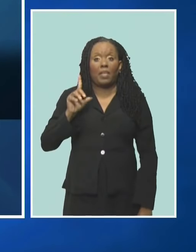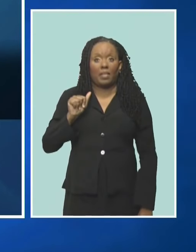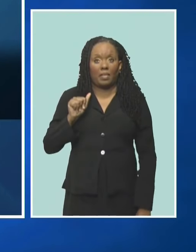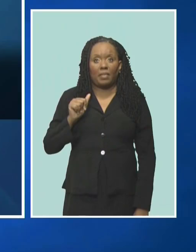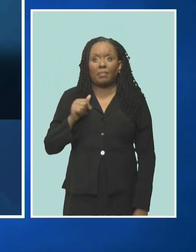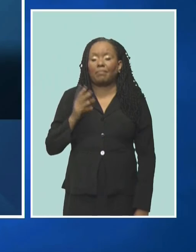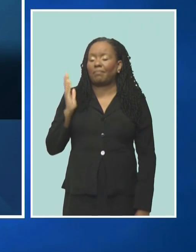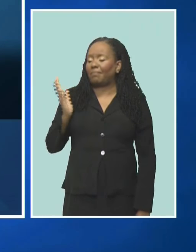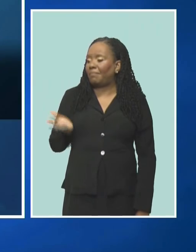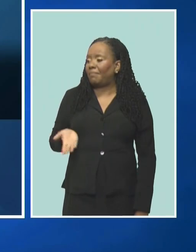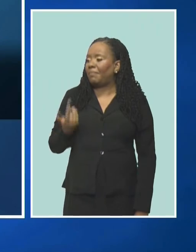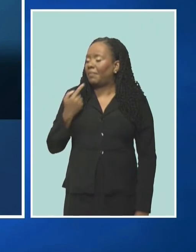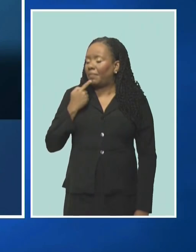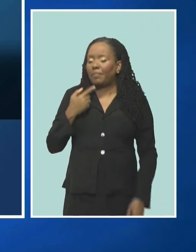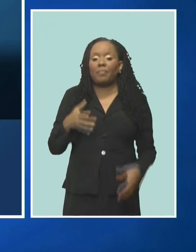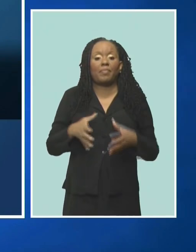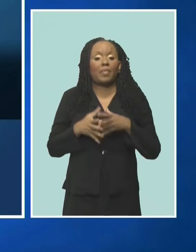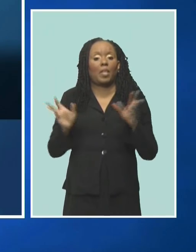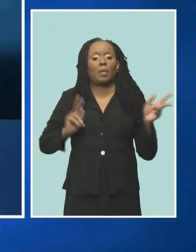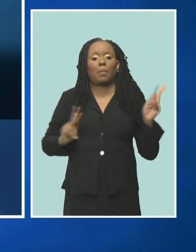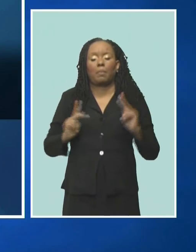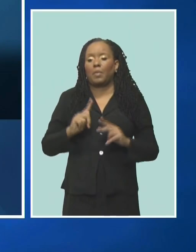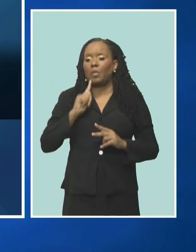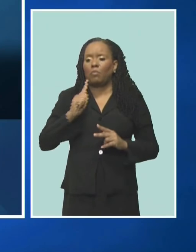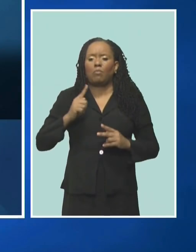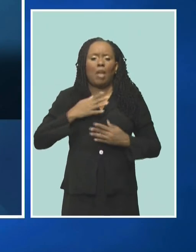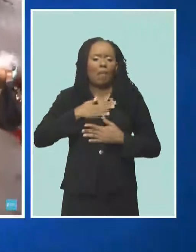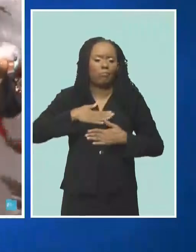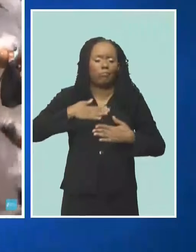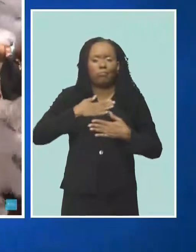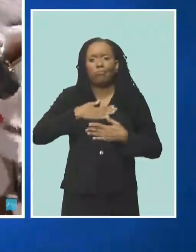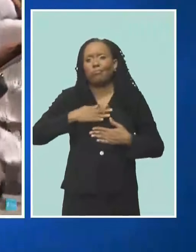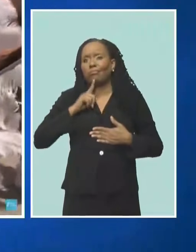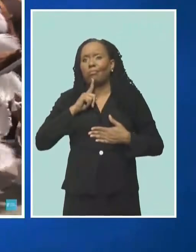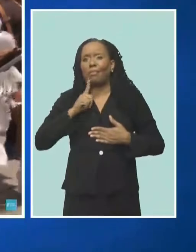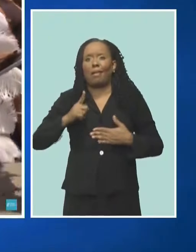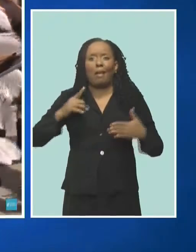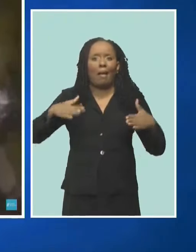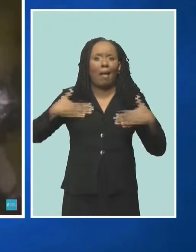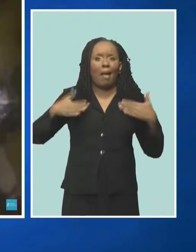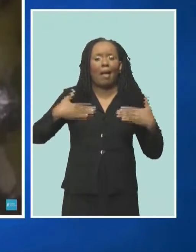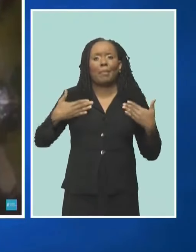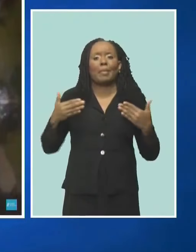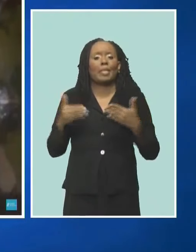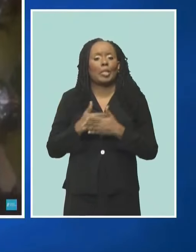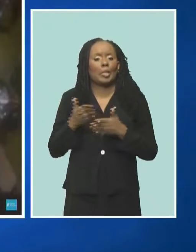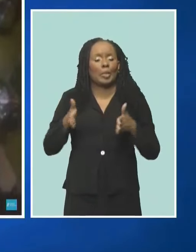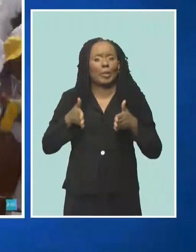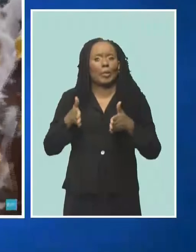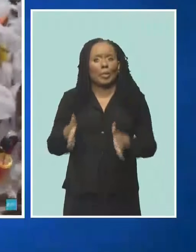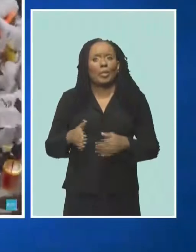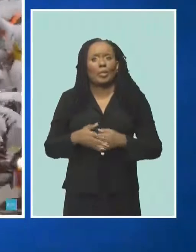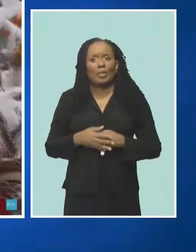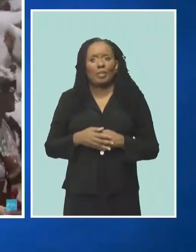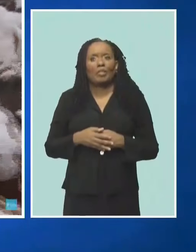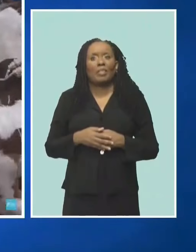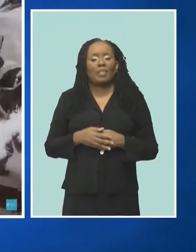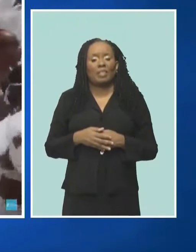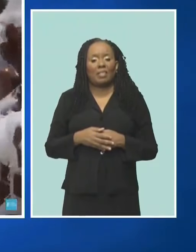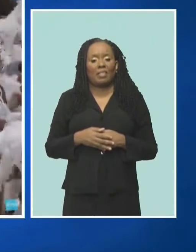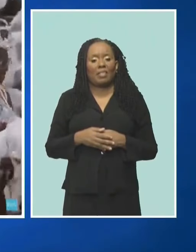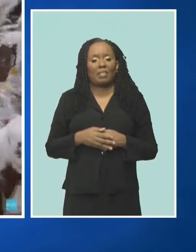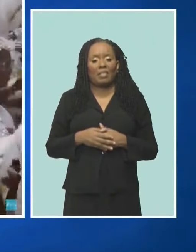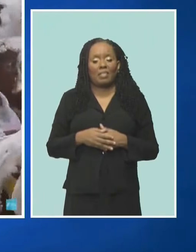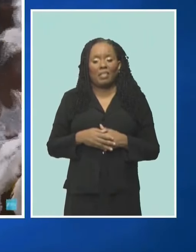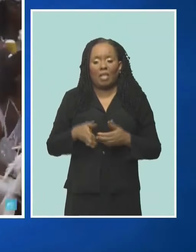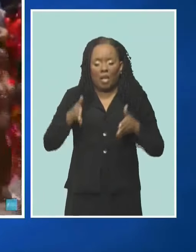they were extremely pleased with the route because the width of the road at the beginning, it was